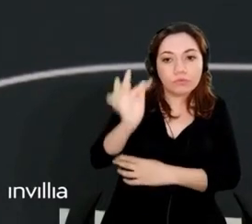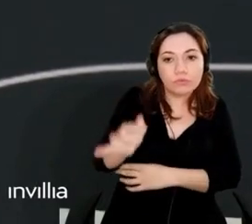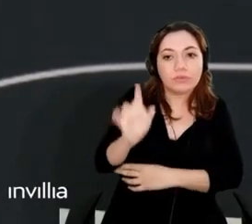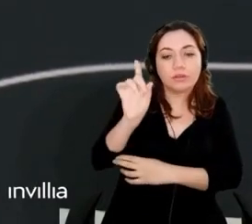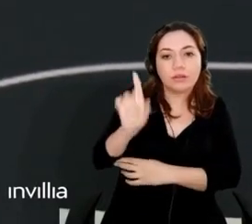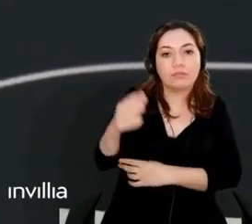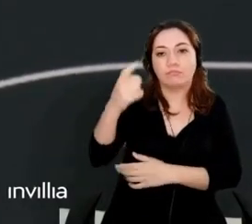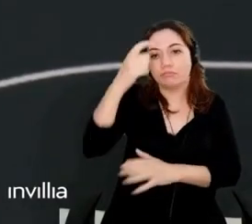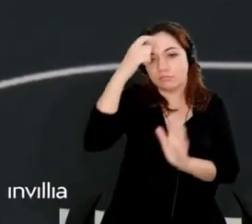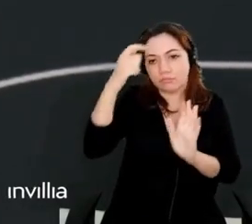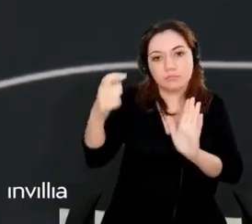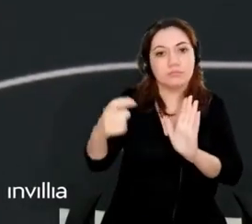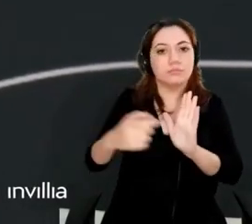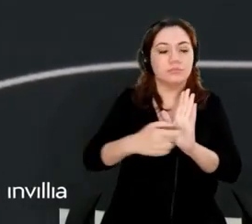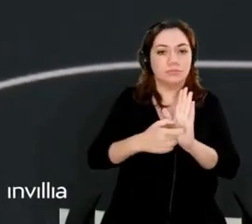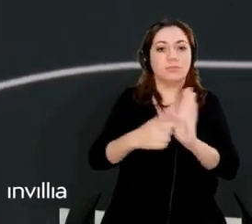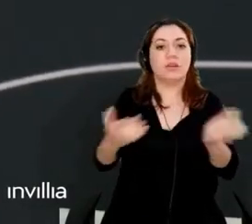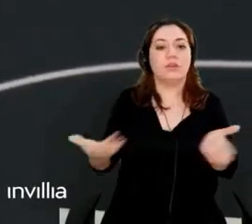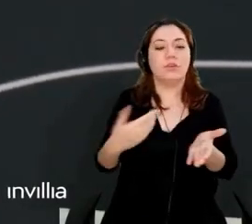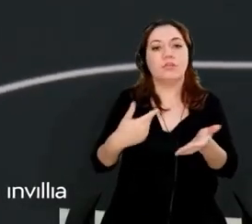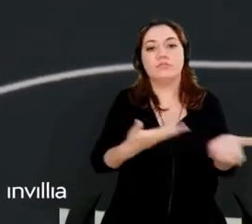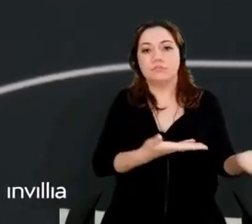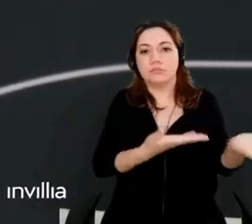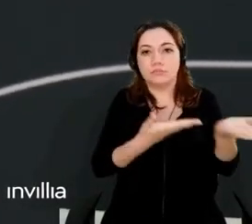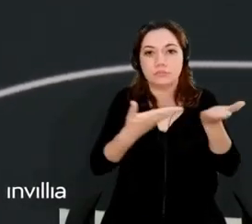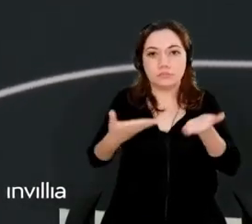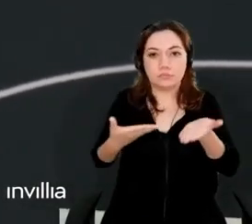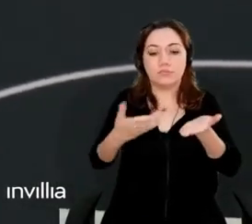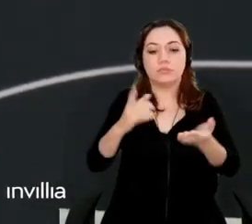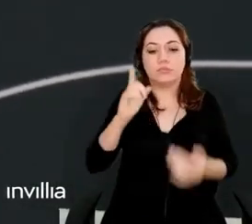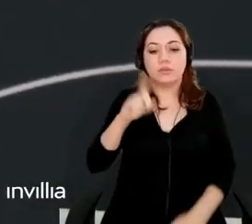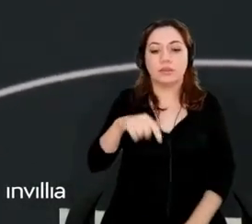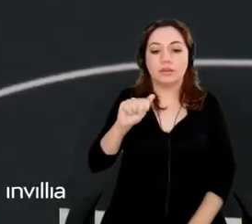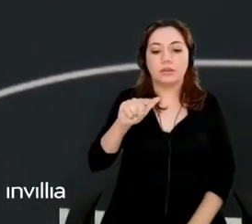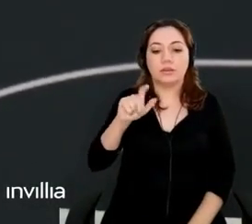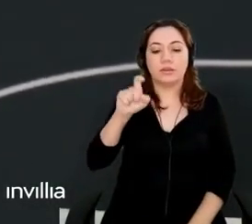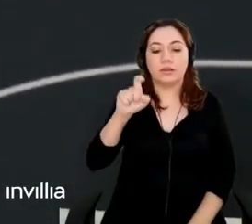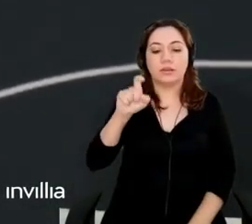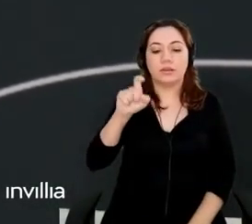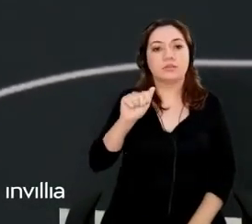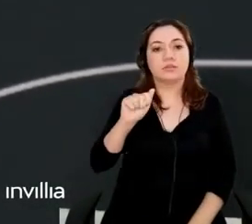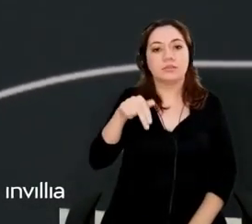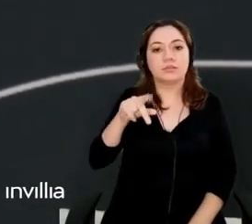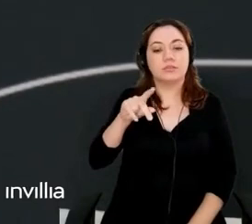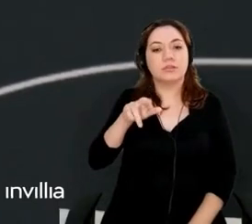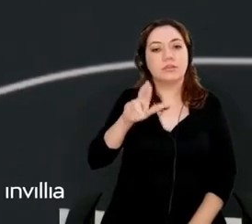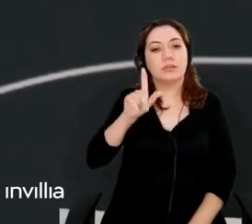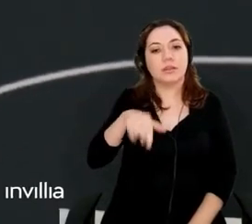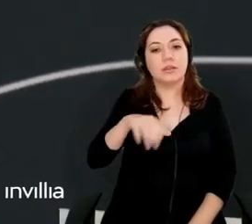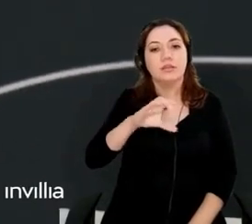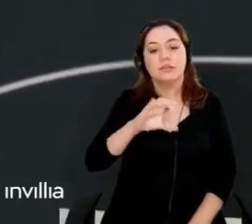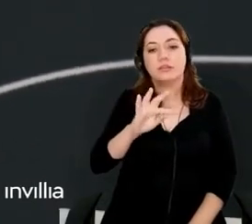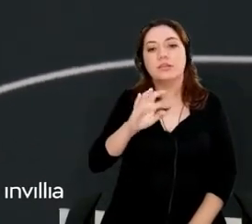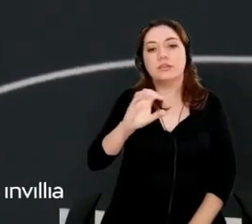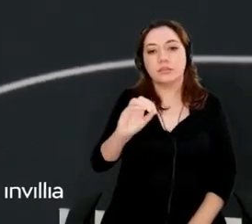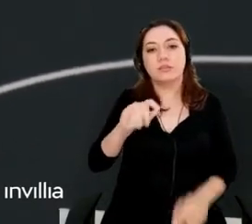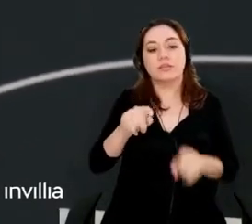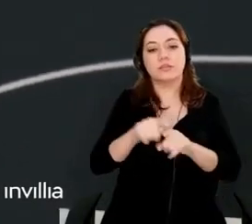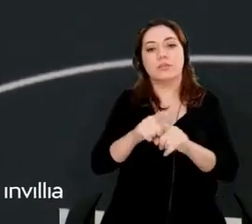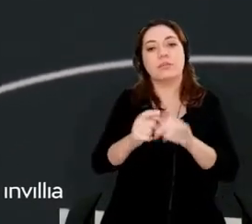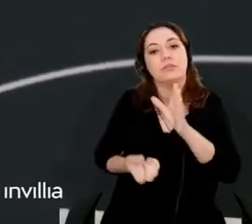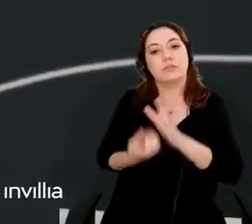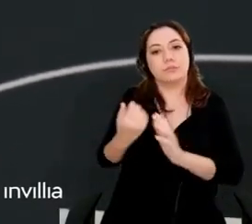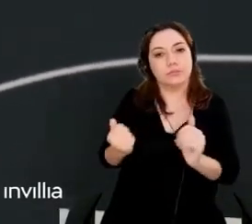invite here Alexander De Ridder, who is the CTO and co-founder at SmithOS, to be